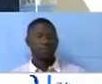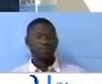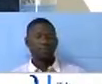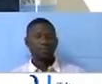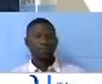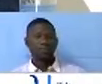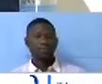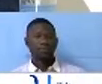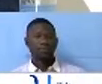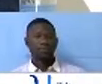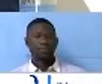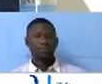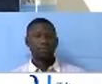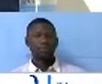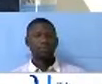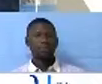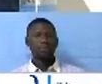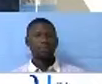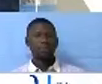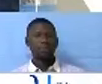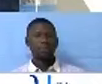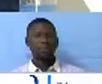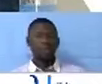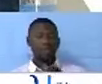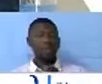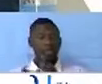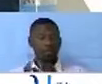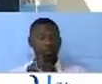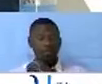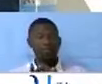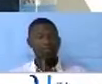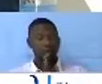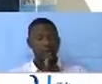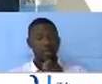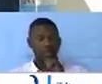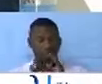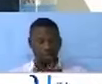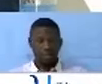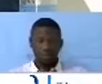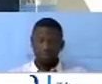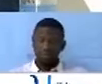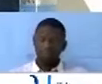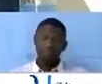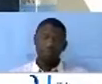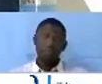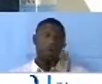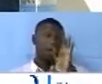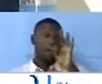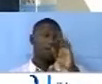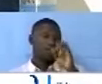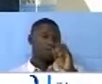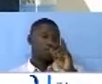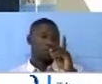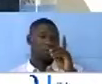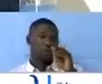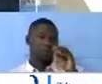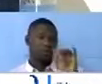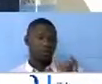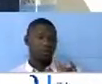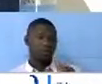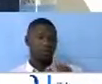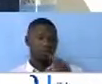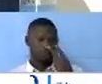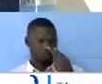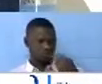binda kaddom yoy lolu mo wax ko de. He went on to say, mu continue di wax ne, Foday saw me and this never